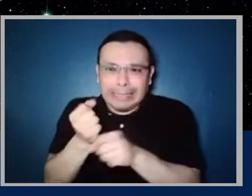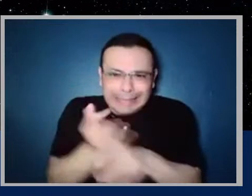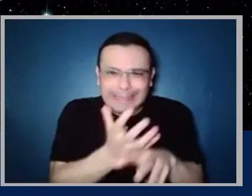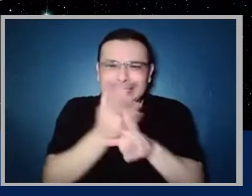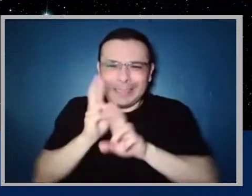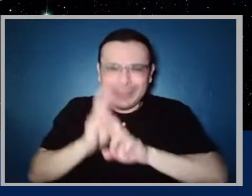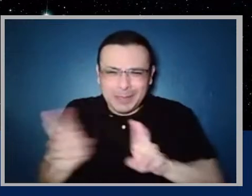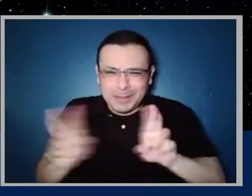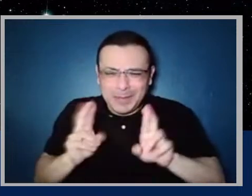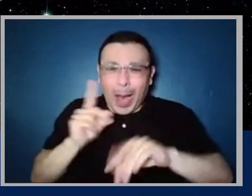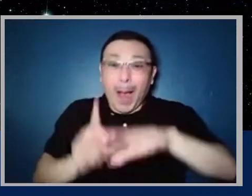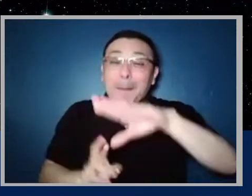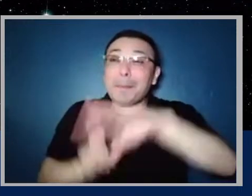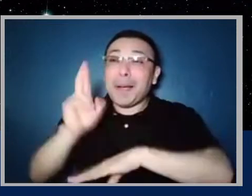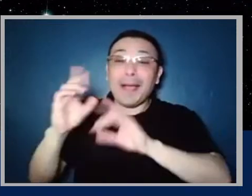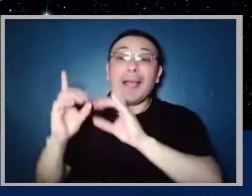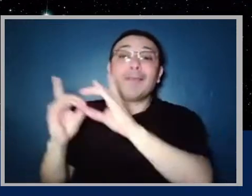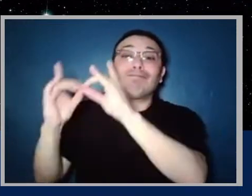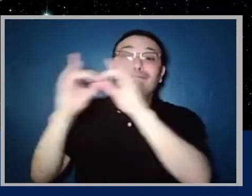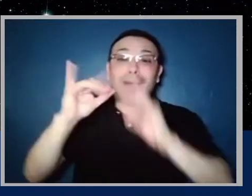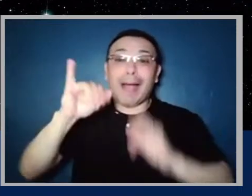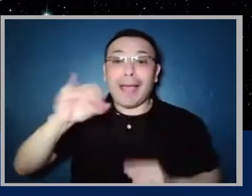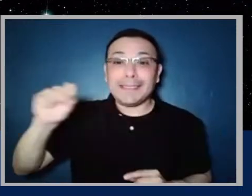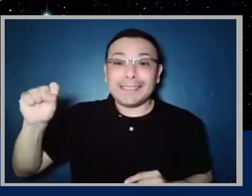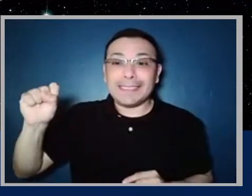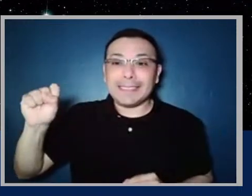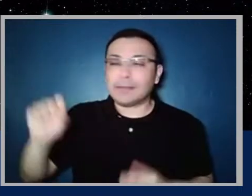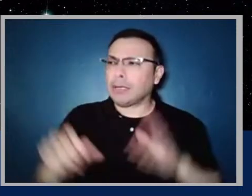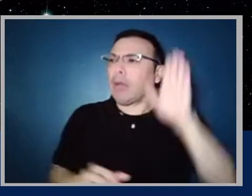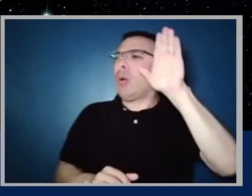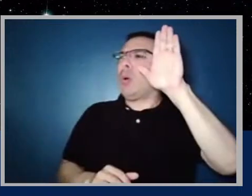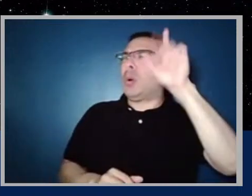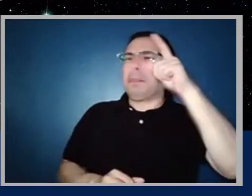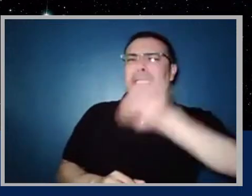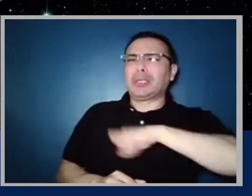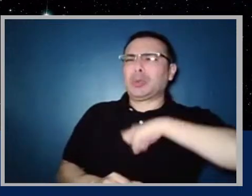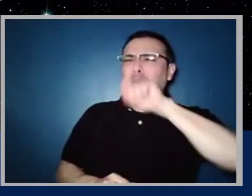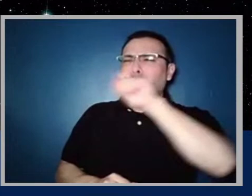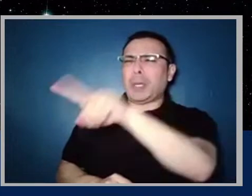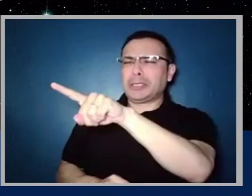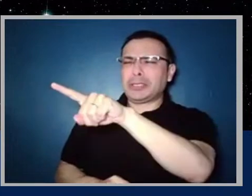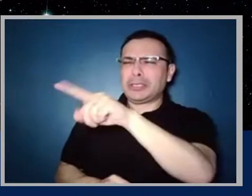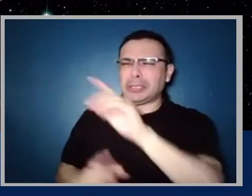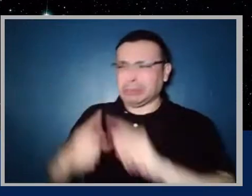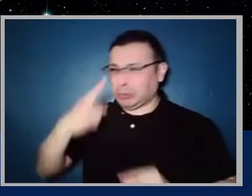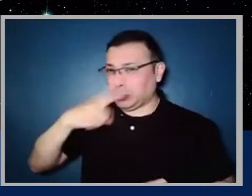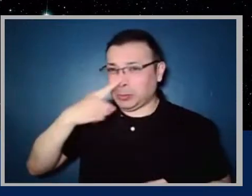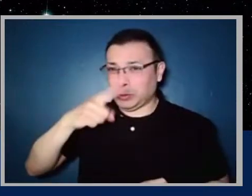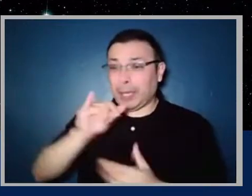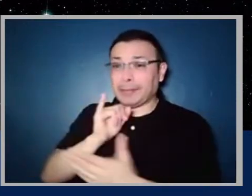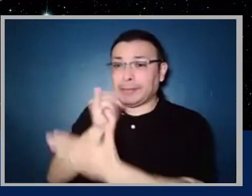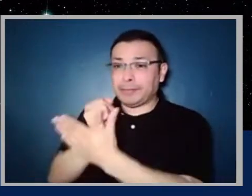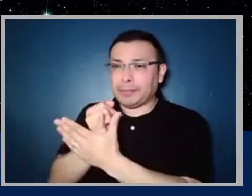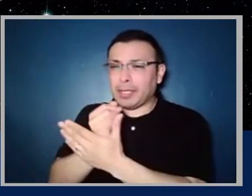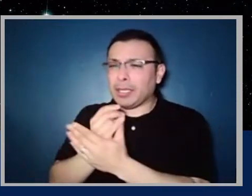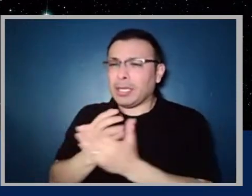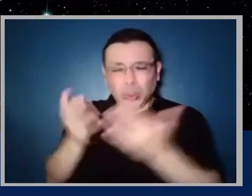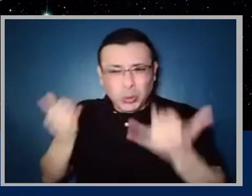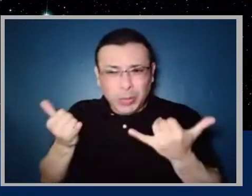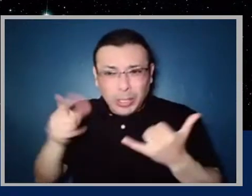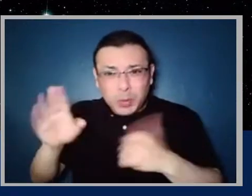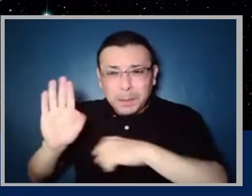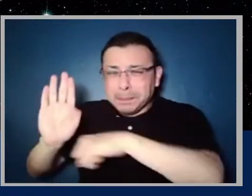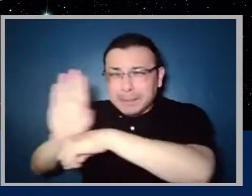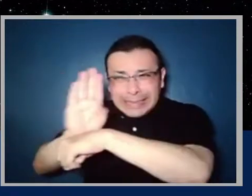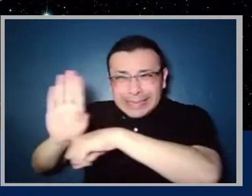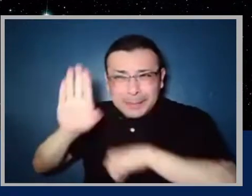a question? Yeah. I have a question to kick off the whole thing with the guests here. Are y'all busy today?